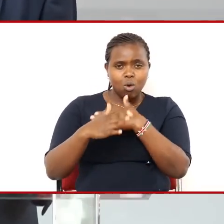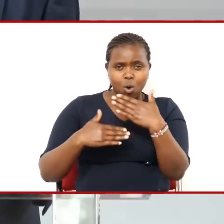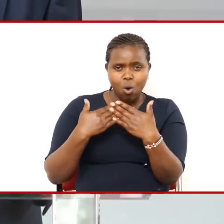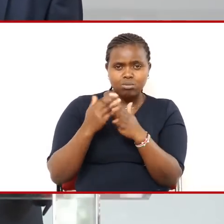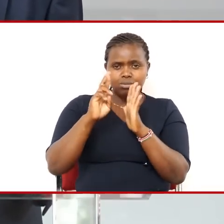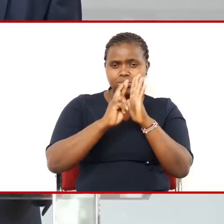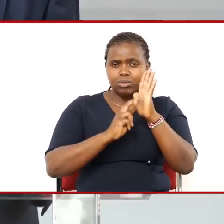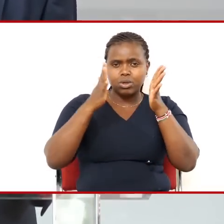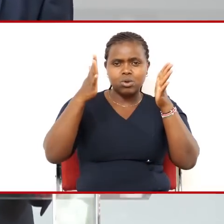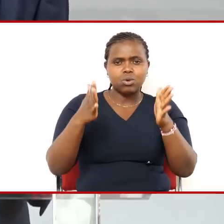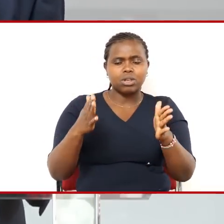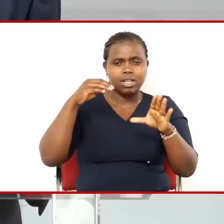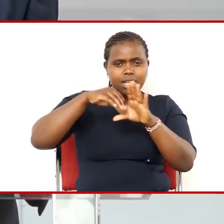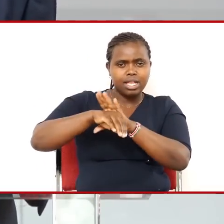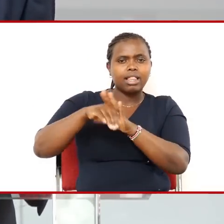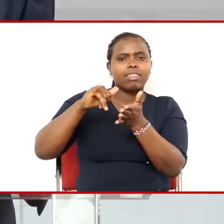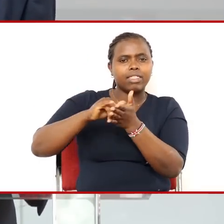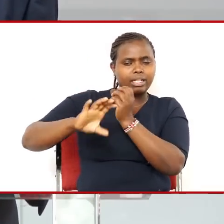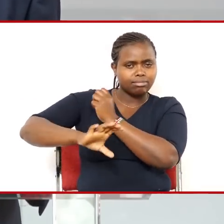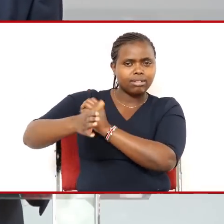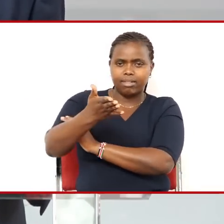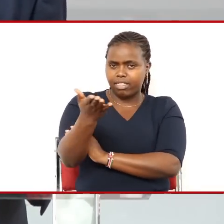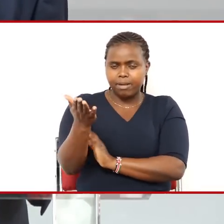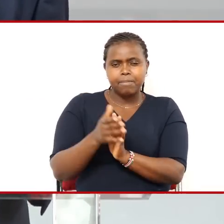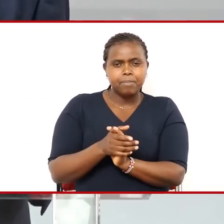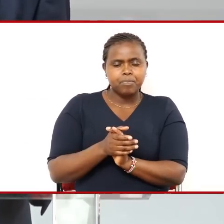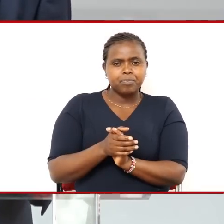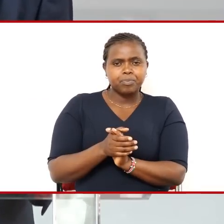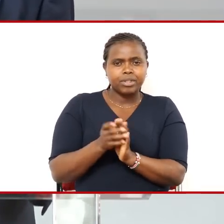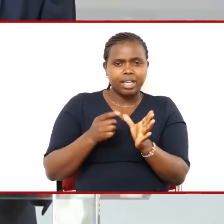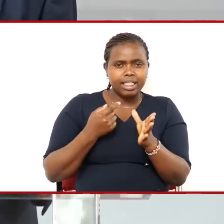All the rulers of the Philistines were there.